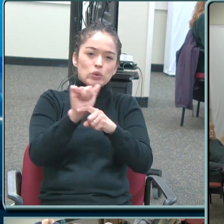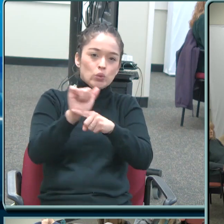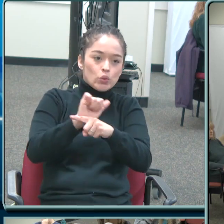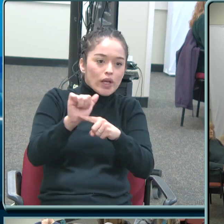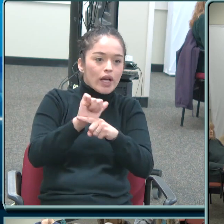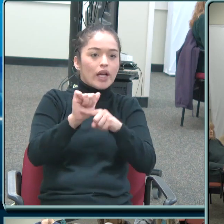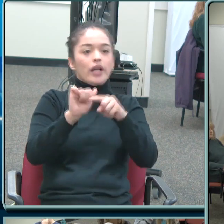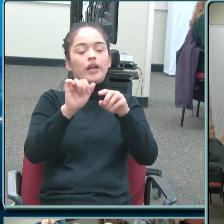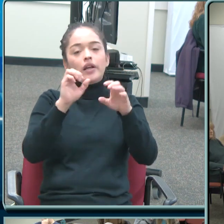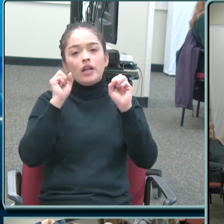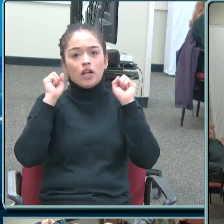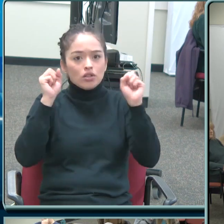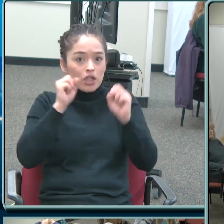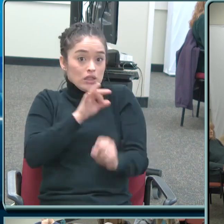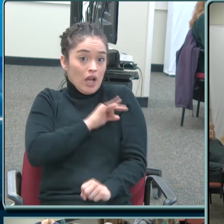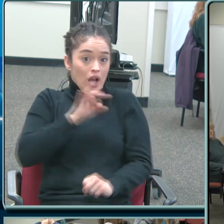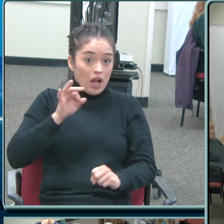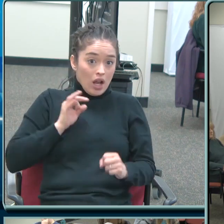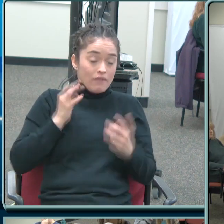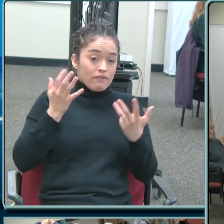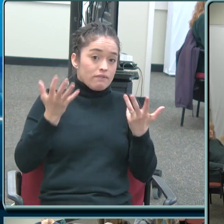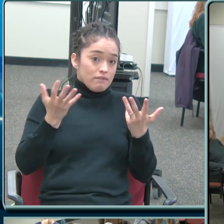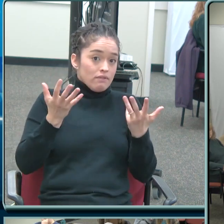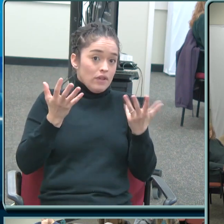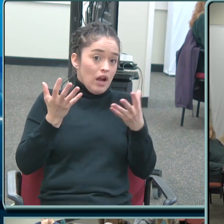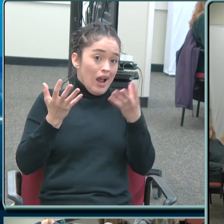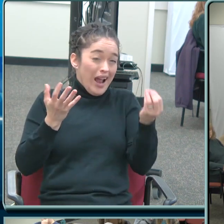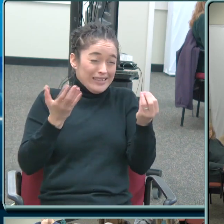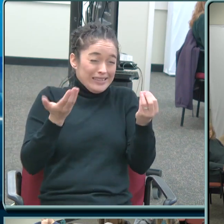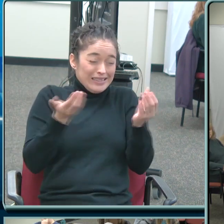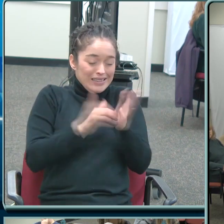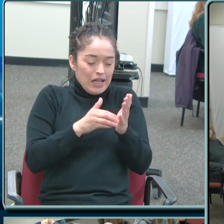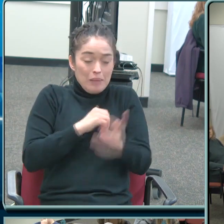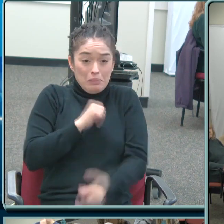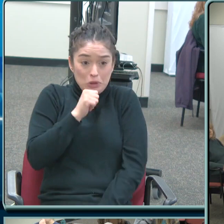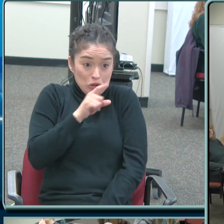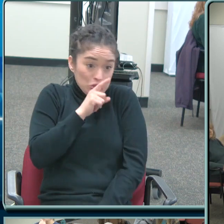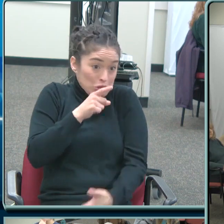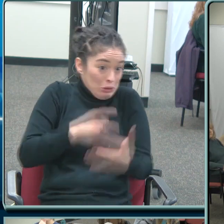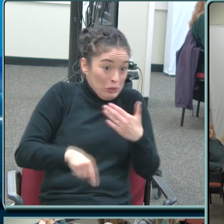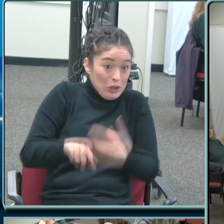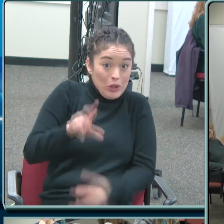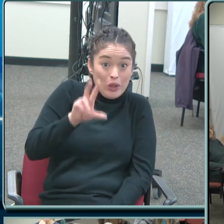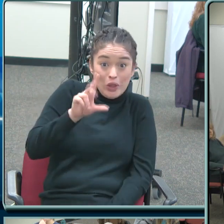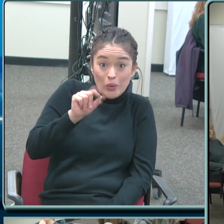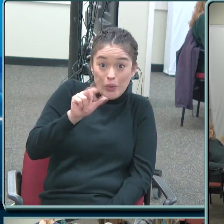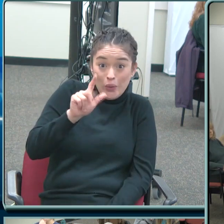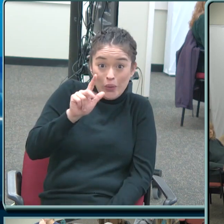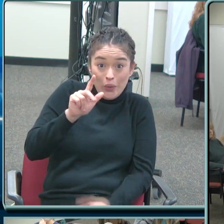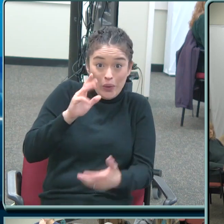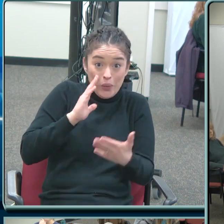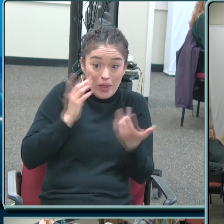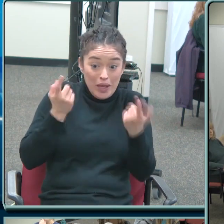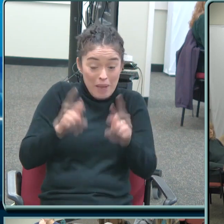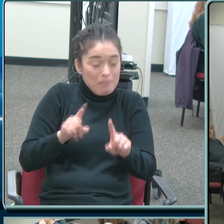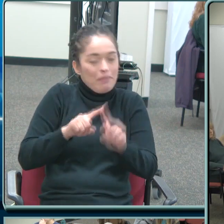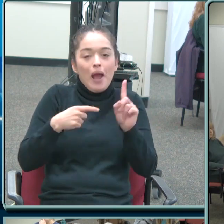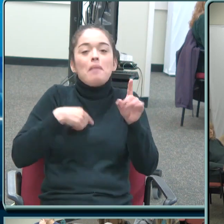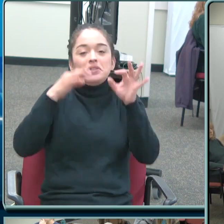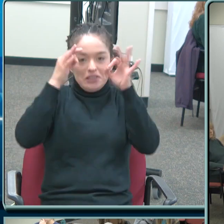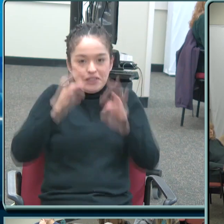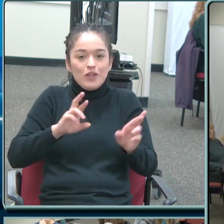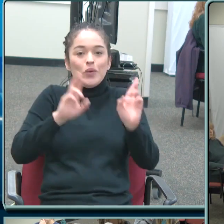and exercising staff. And again, not sure what 2023 will bring, but we'll definitely be ready